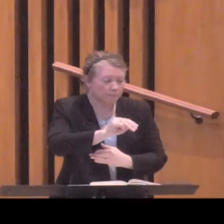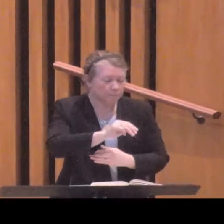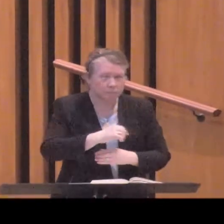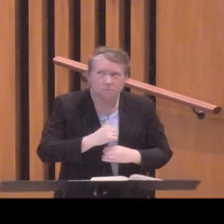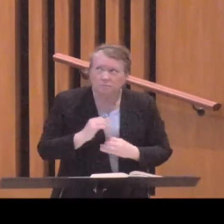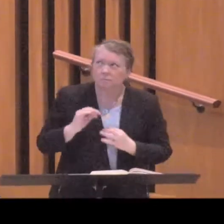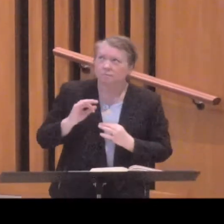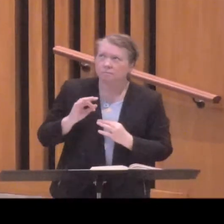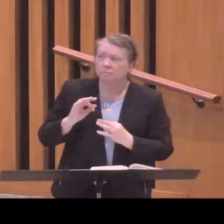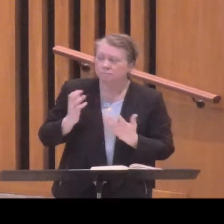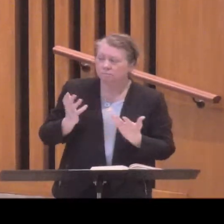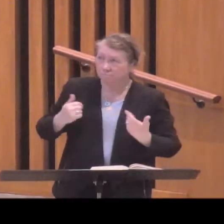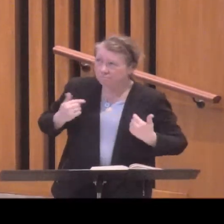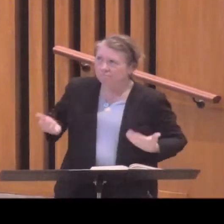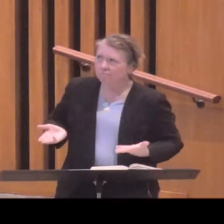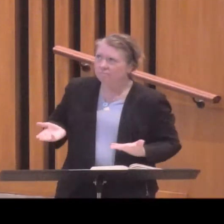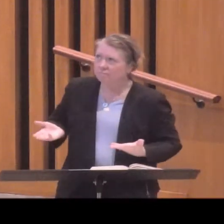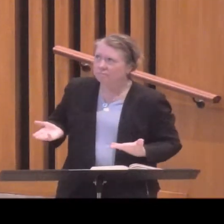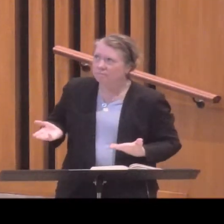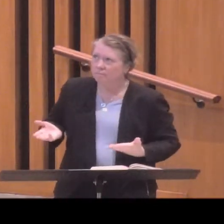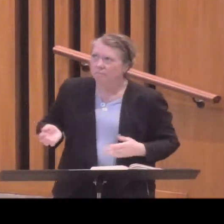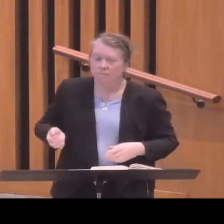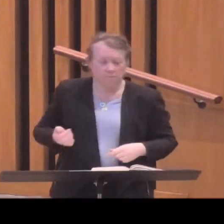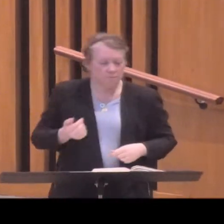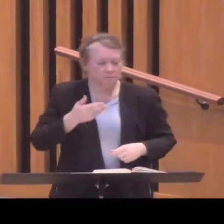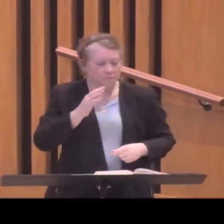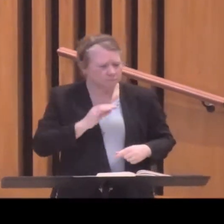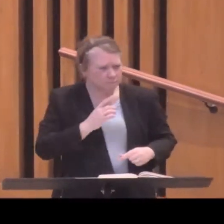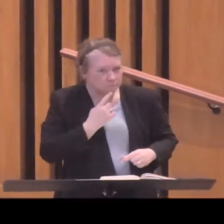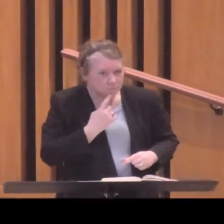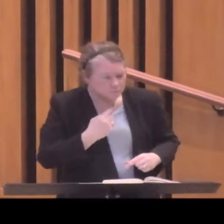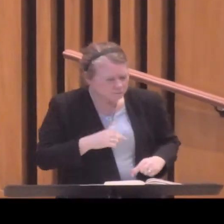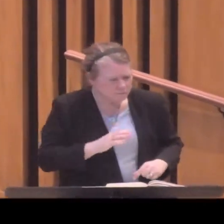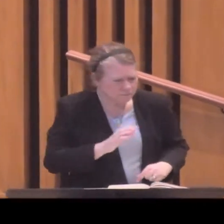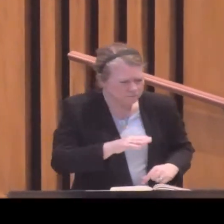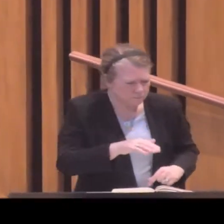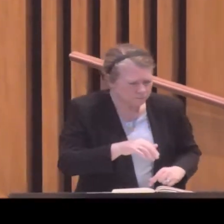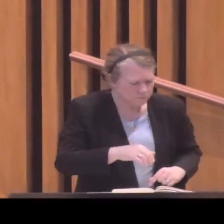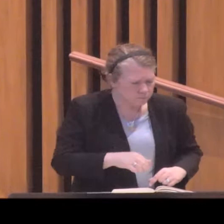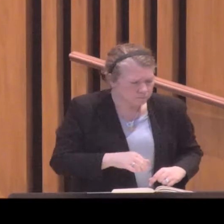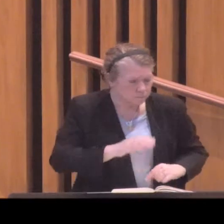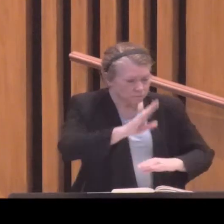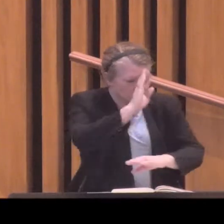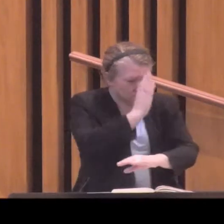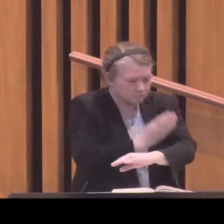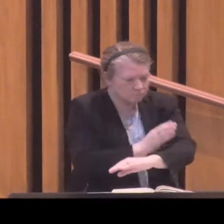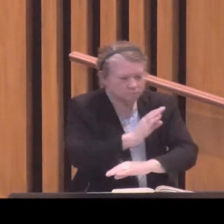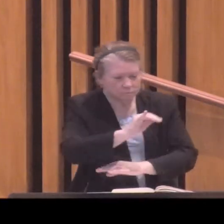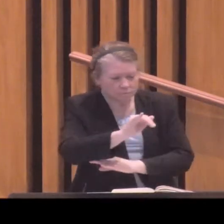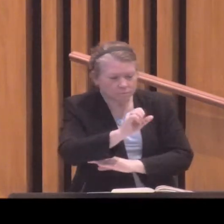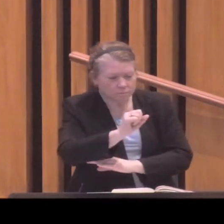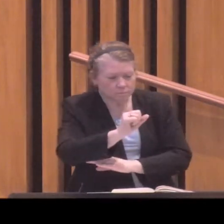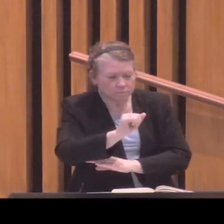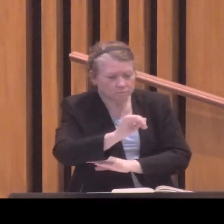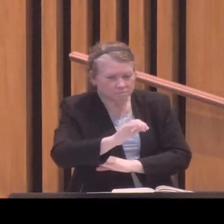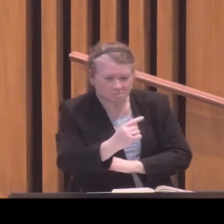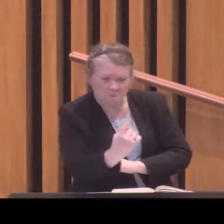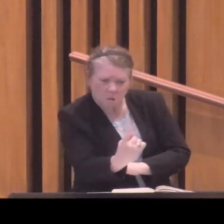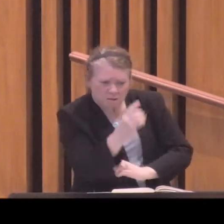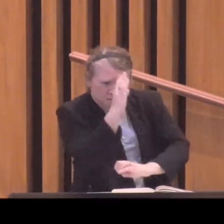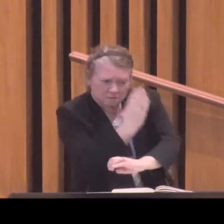he replied. Then God said, take your son Isaac, your only